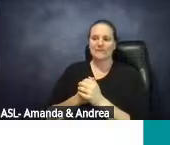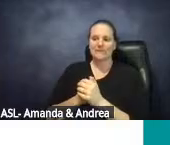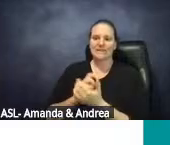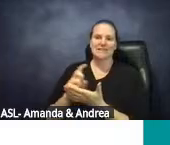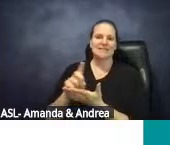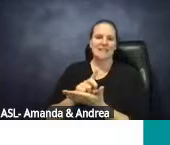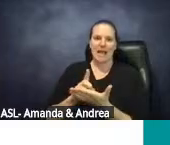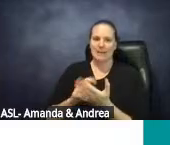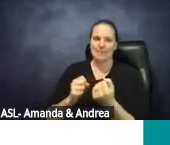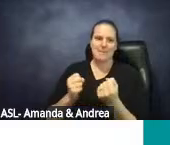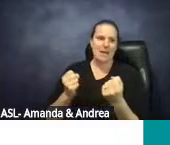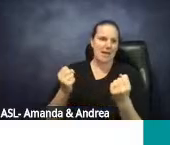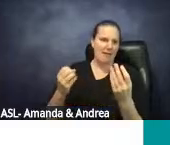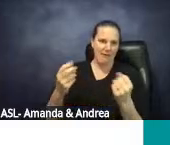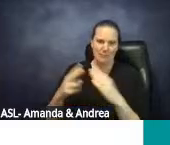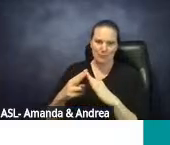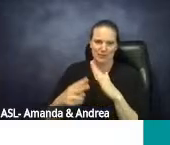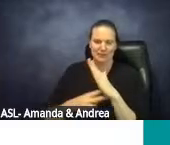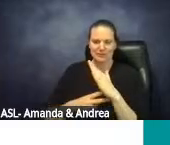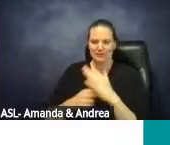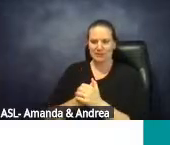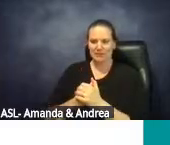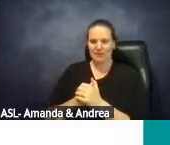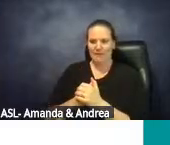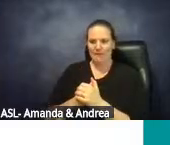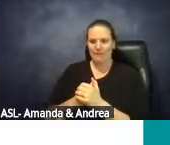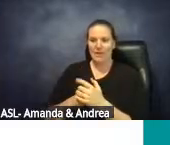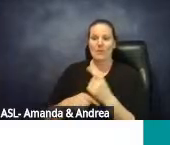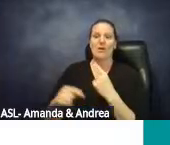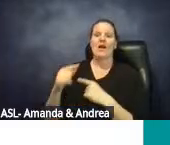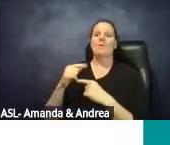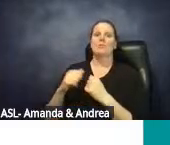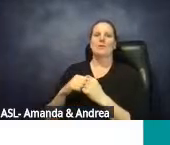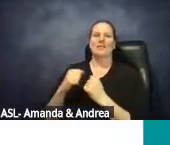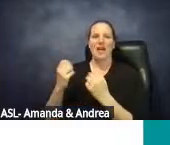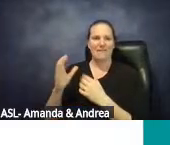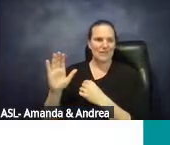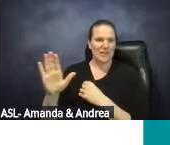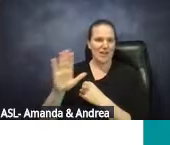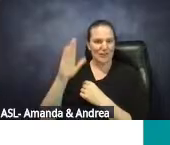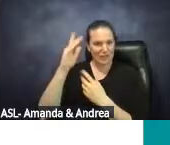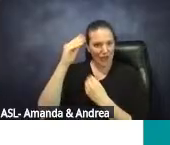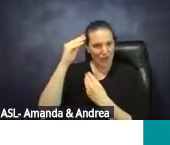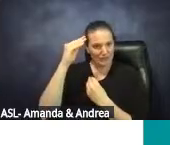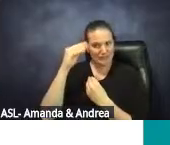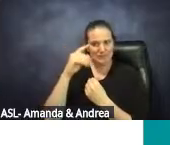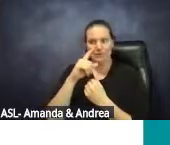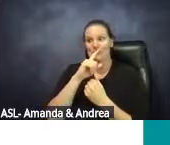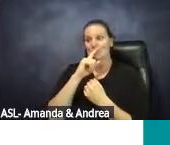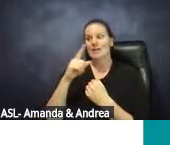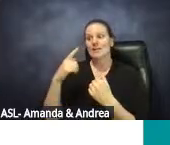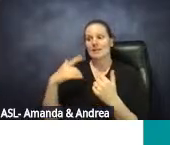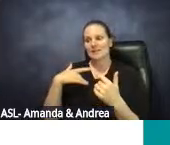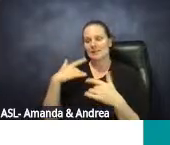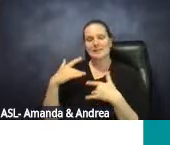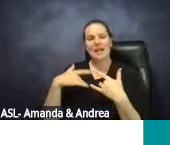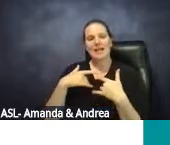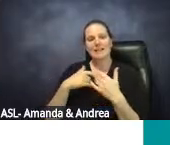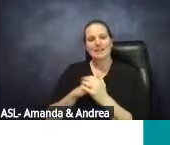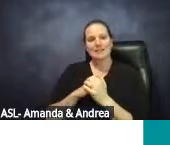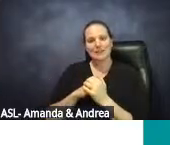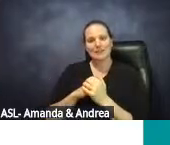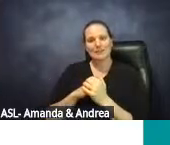designed many bridges, and they're going to come with a lot of their thoughts, and they're really excited to